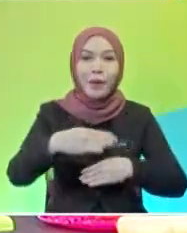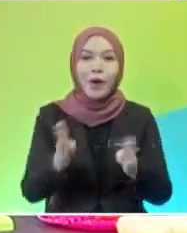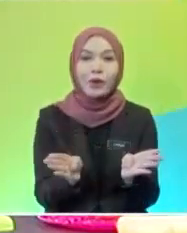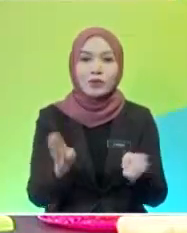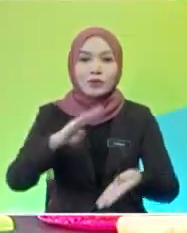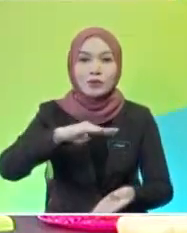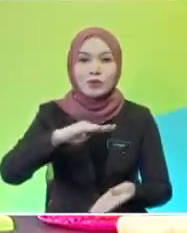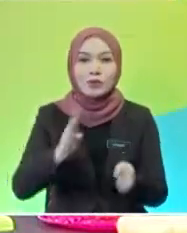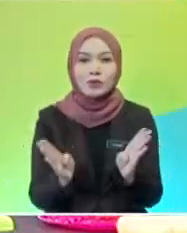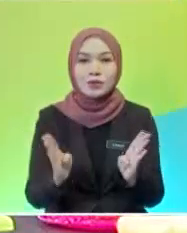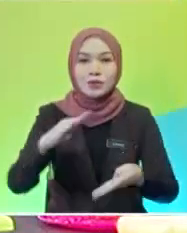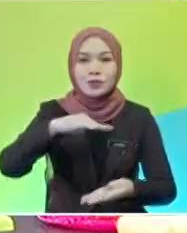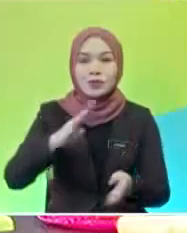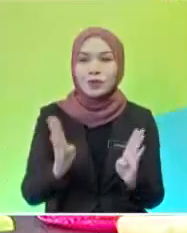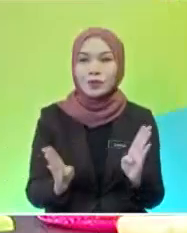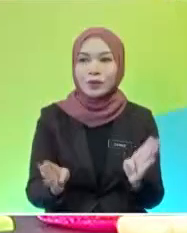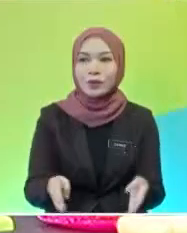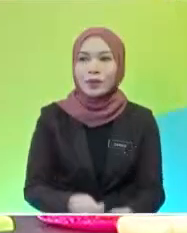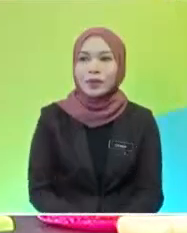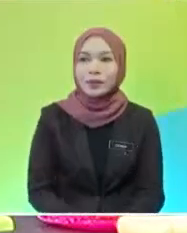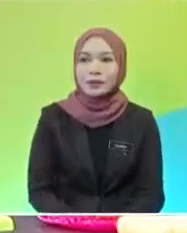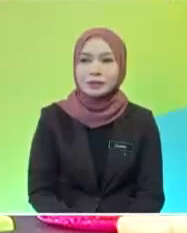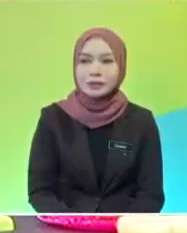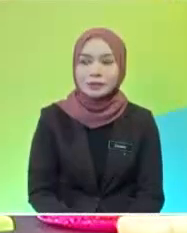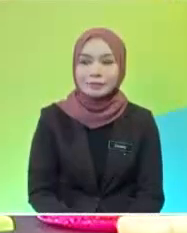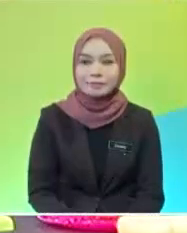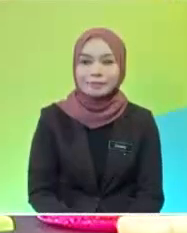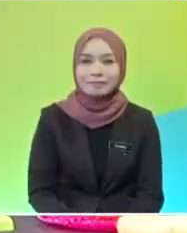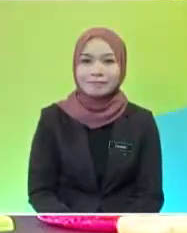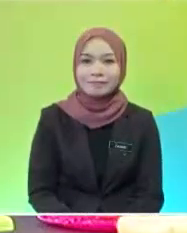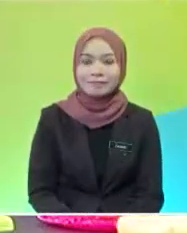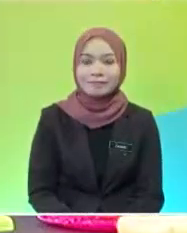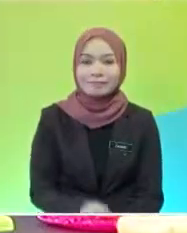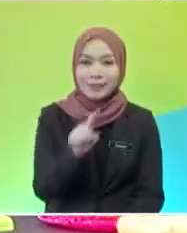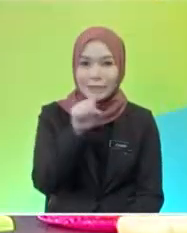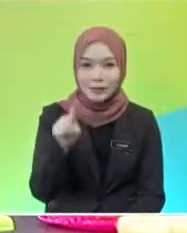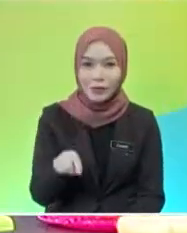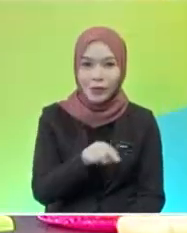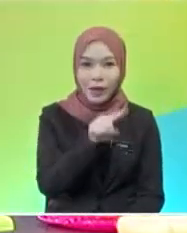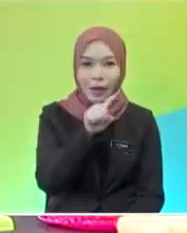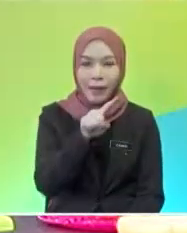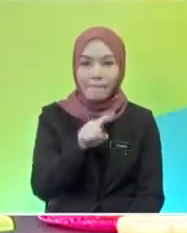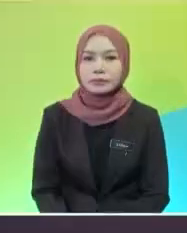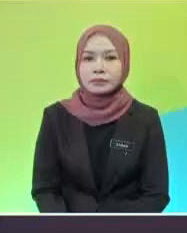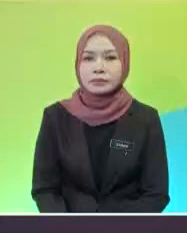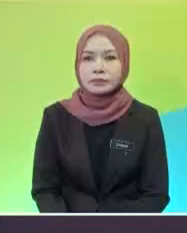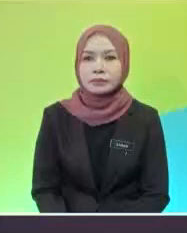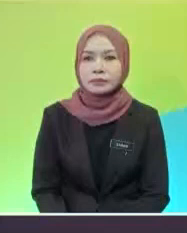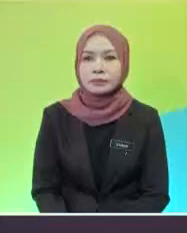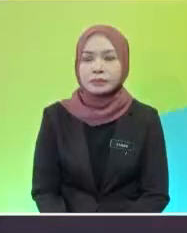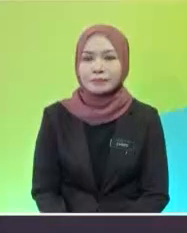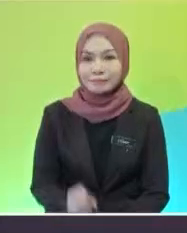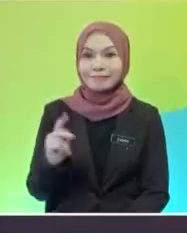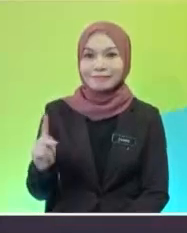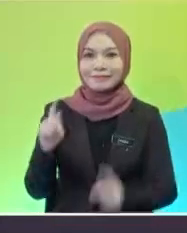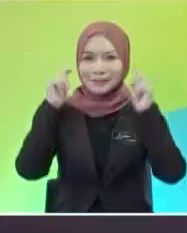box. It's a cube-shaped square box. Mm-hmm. Let's put it beside the shape. Mm-hmm. All right, teacher.